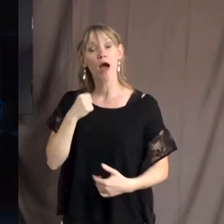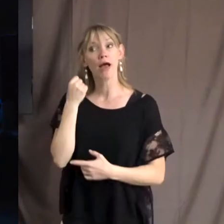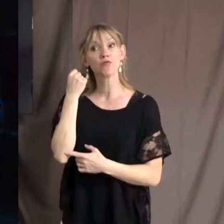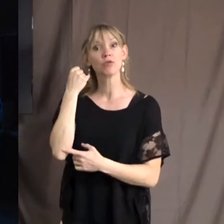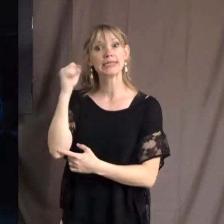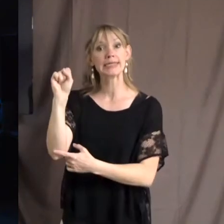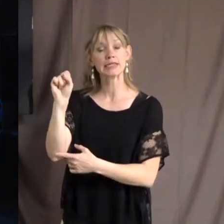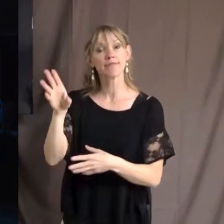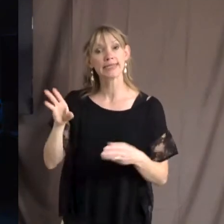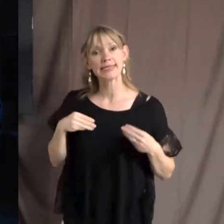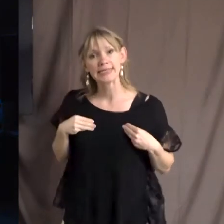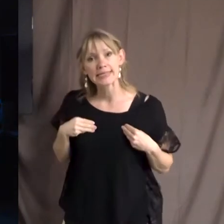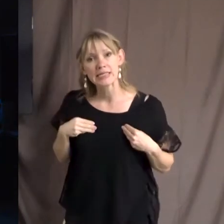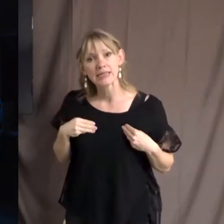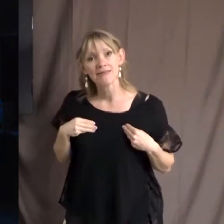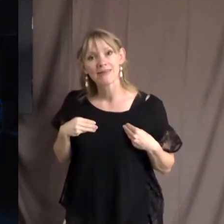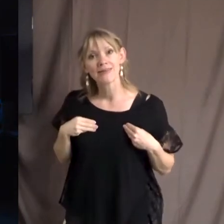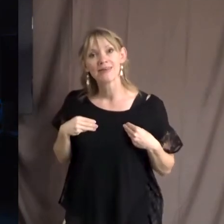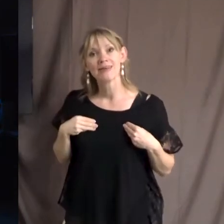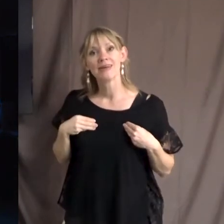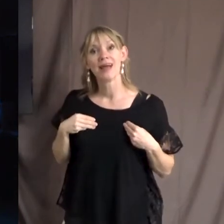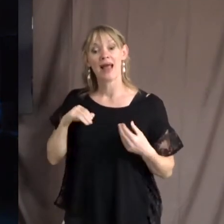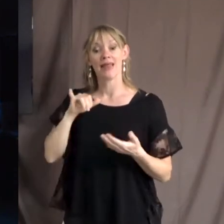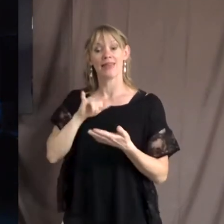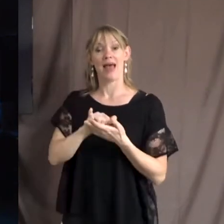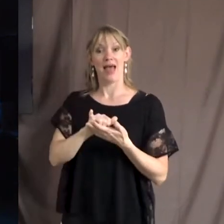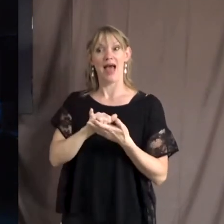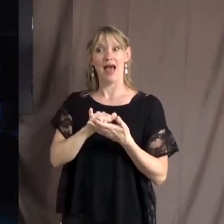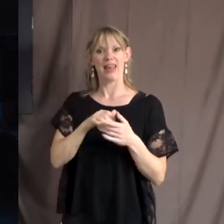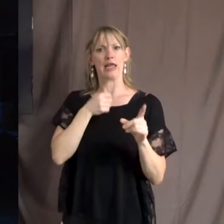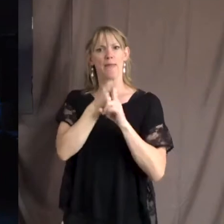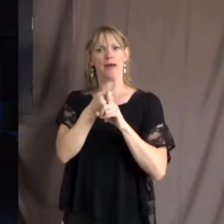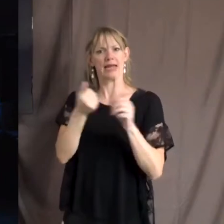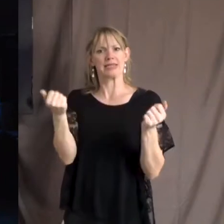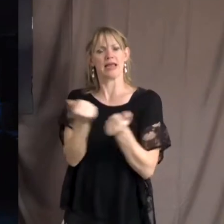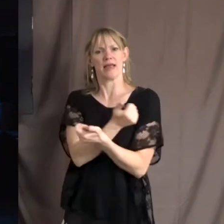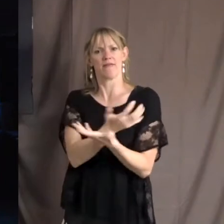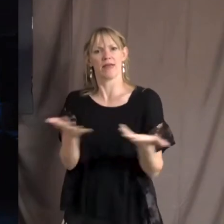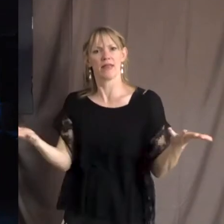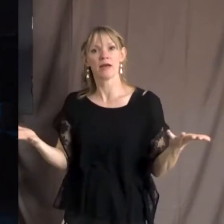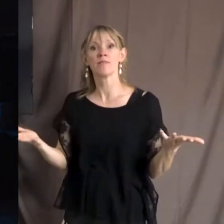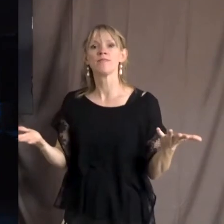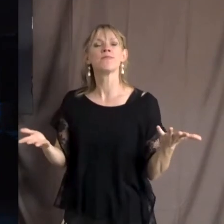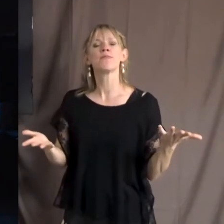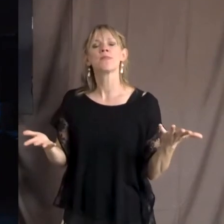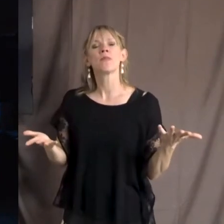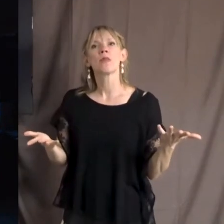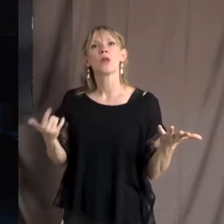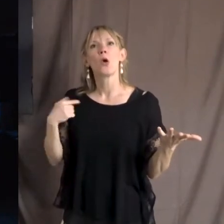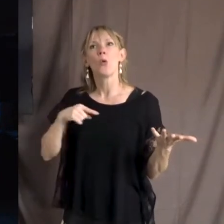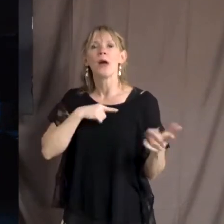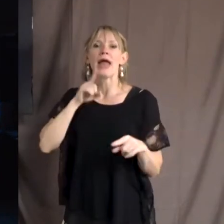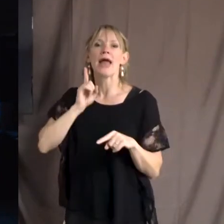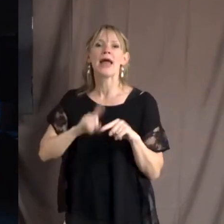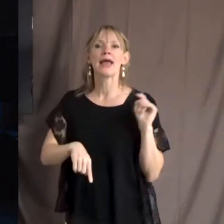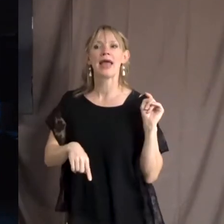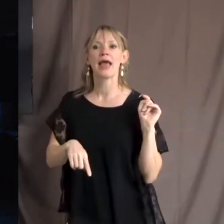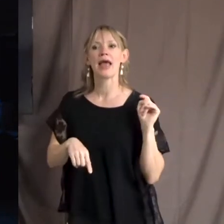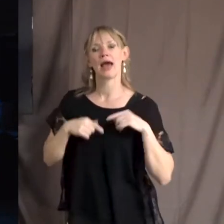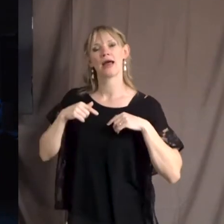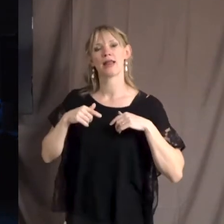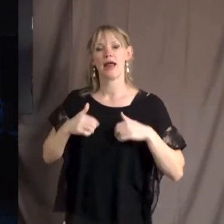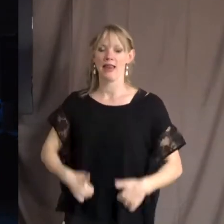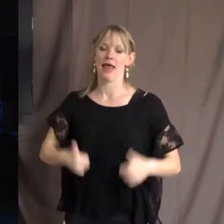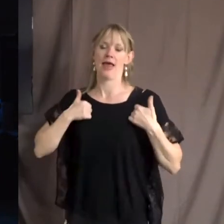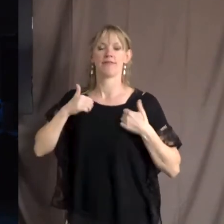to receivership. And it translates everywhere. See, we don't get the luxury of walking around in life and